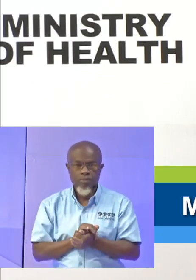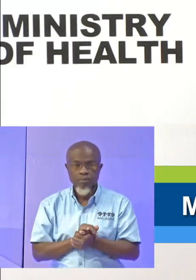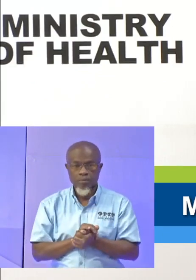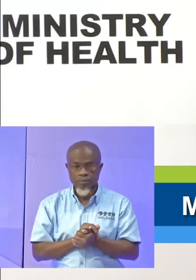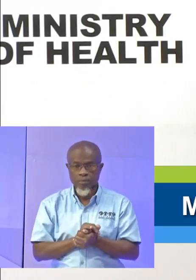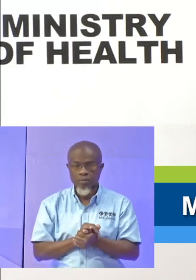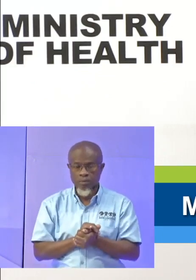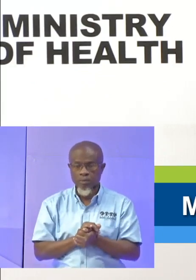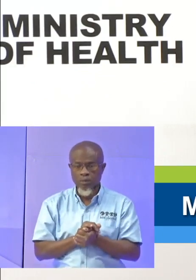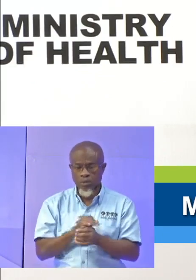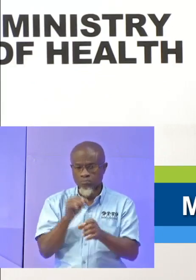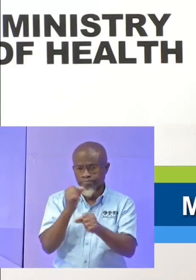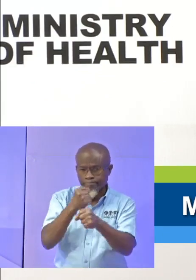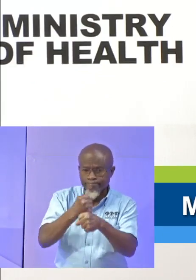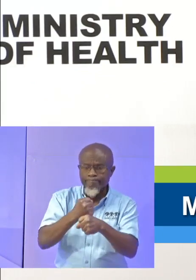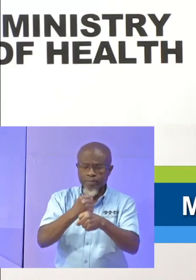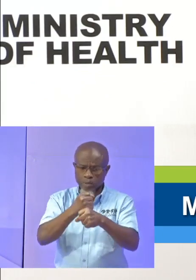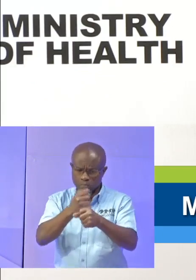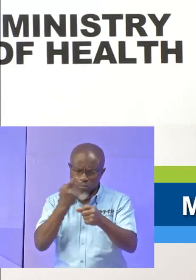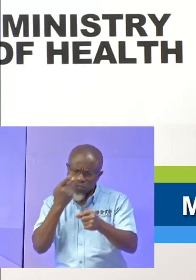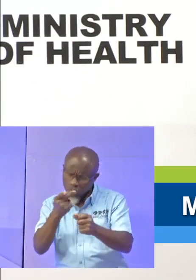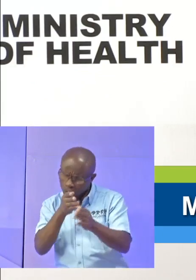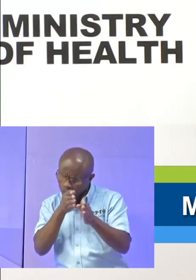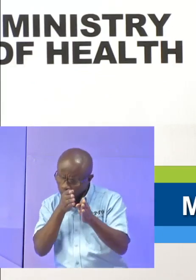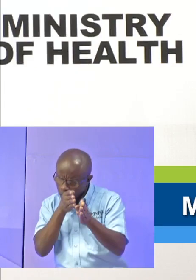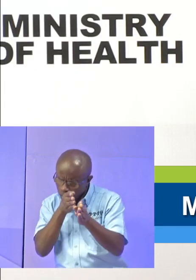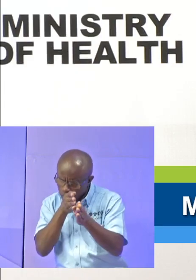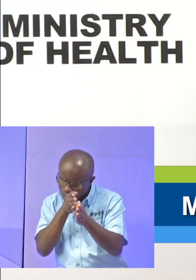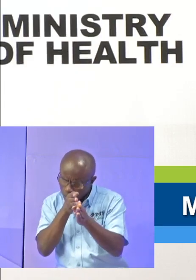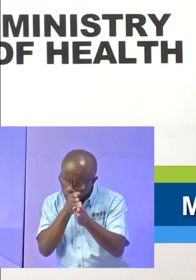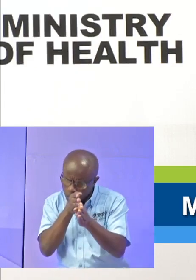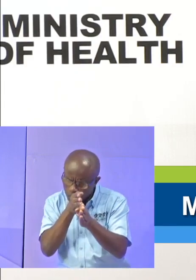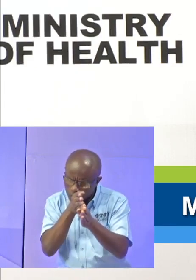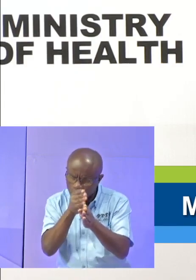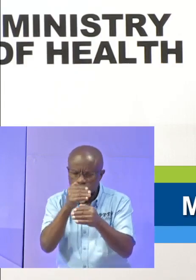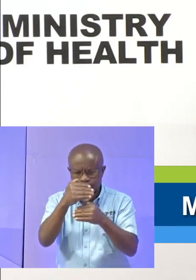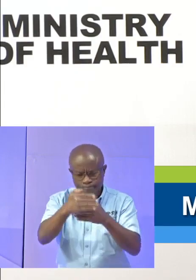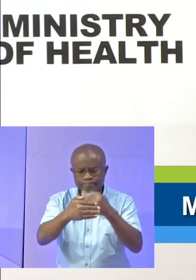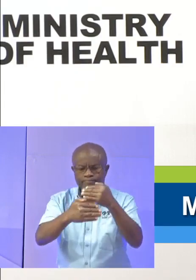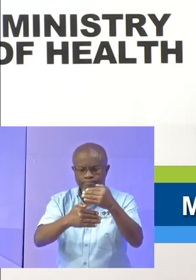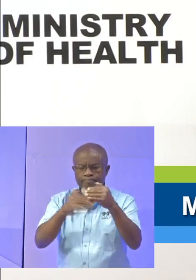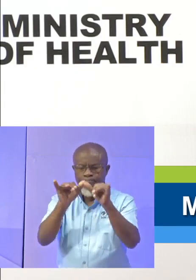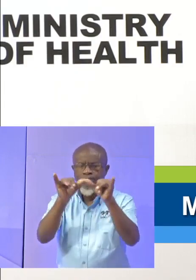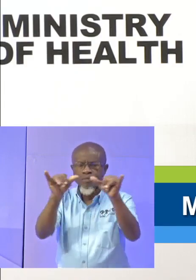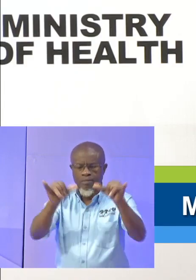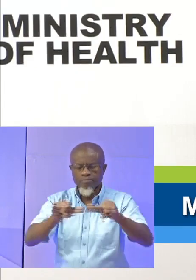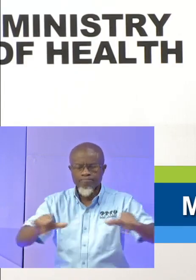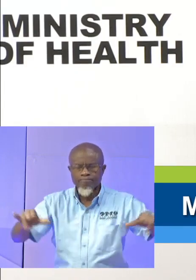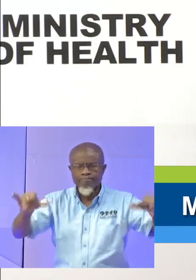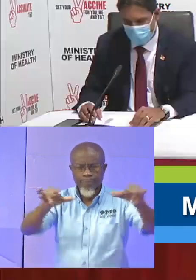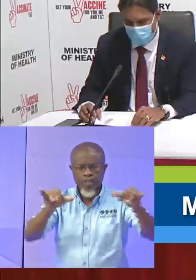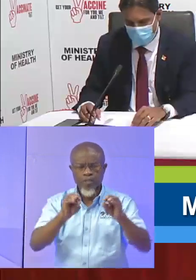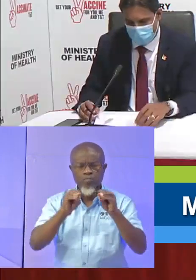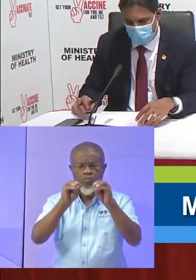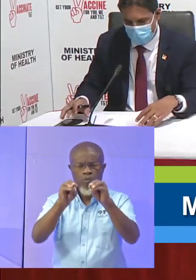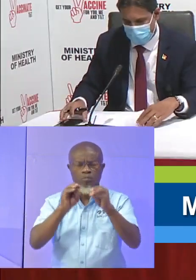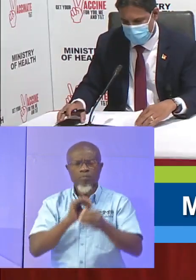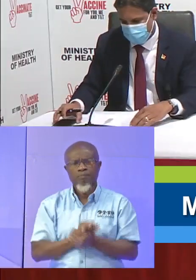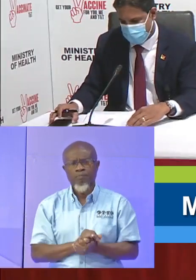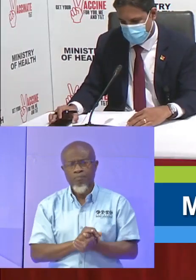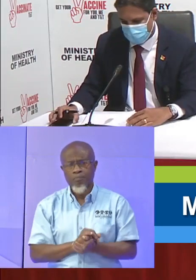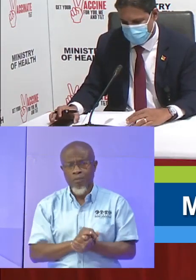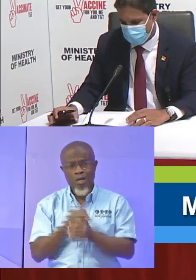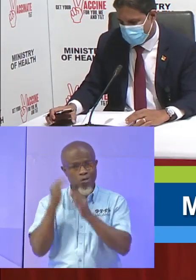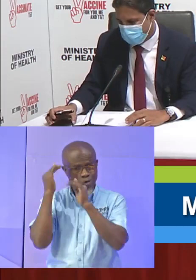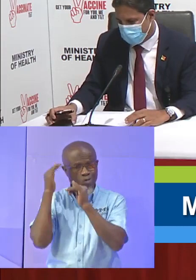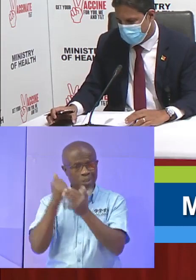produced according to the standards set. I hope that helps. Thank you very much, Dr.